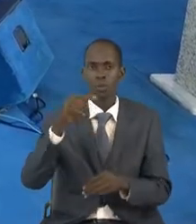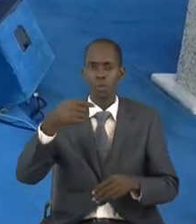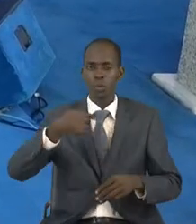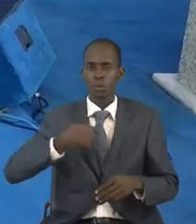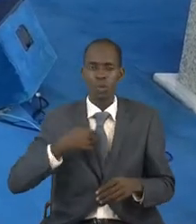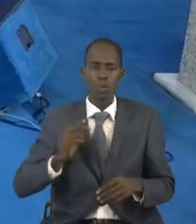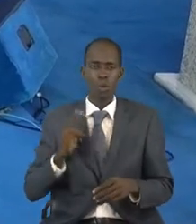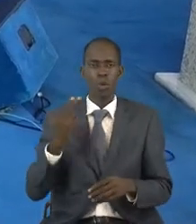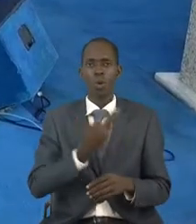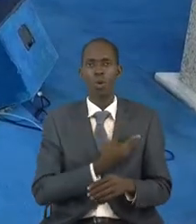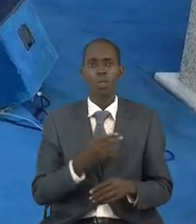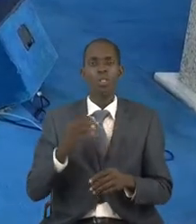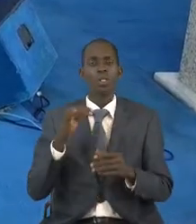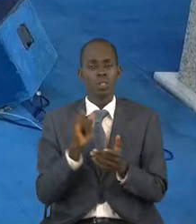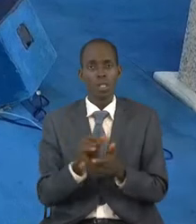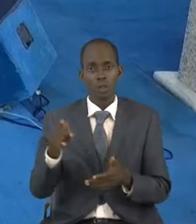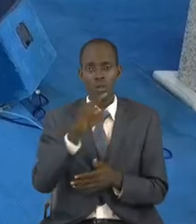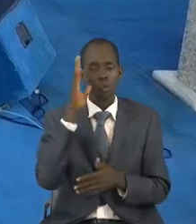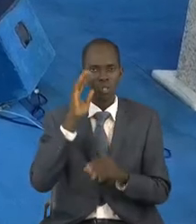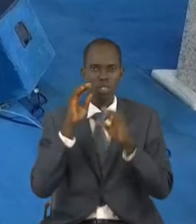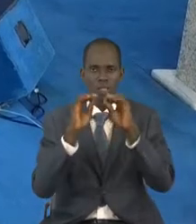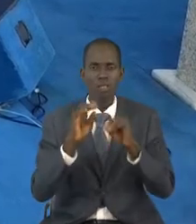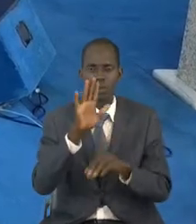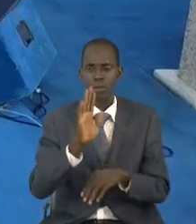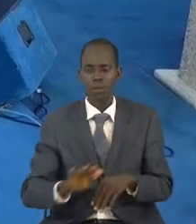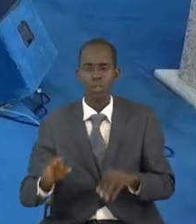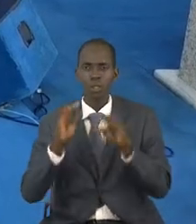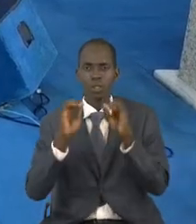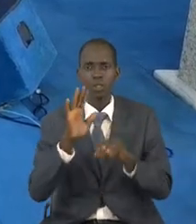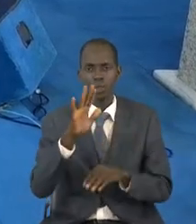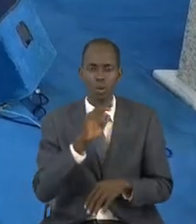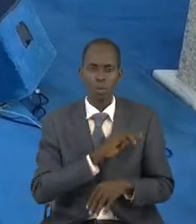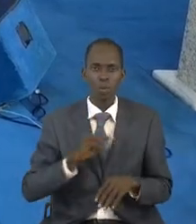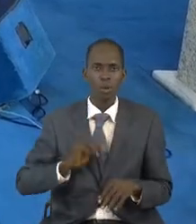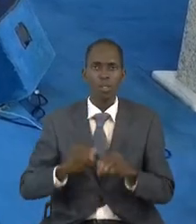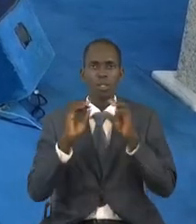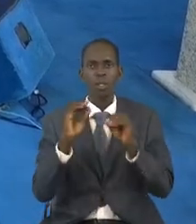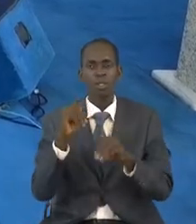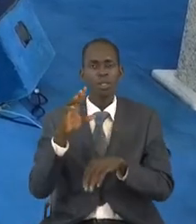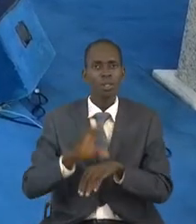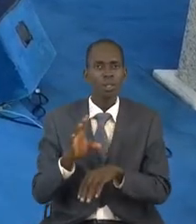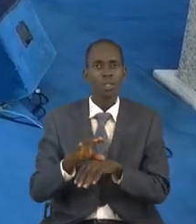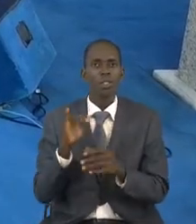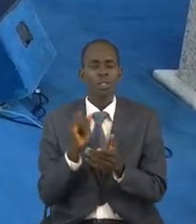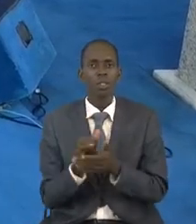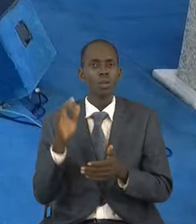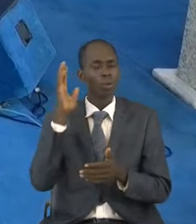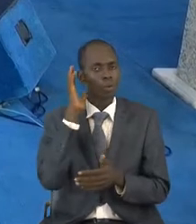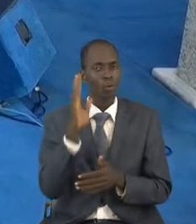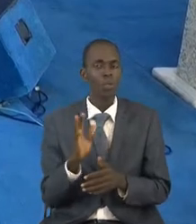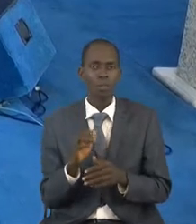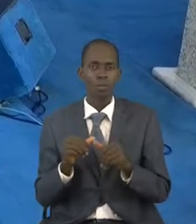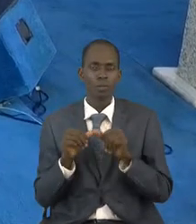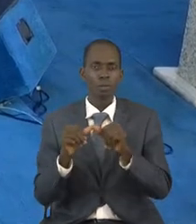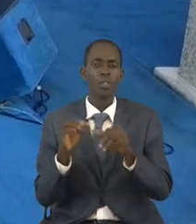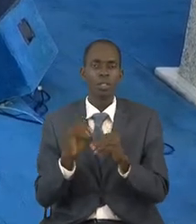will teach his children, he will teach his members, he will teach the church, that they shall keep the way of the